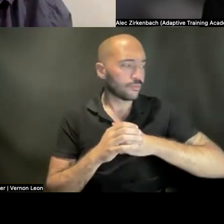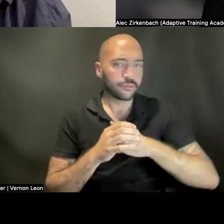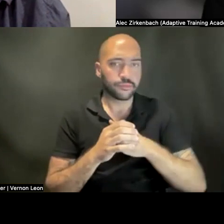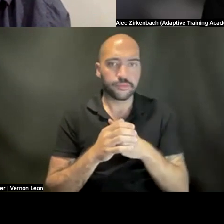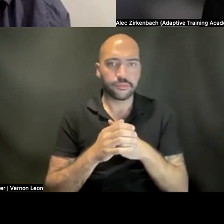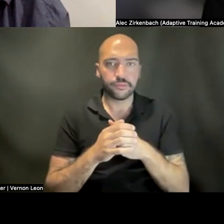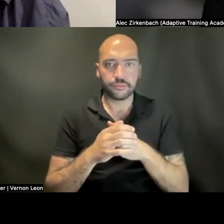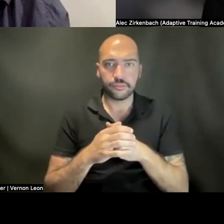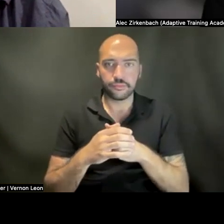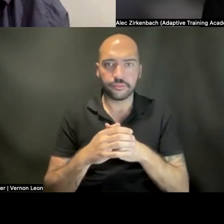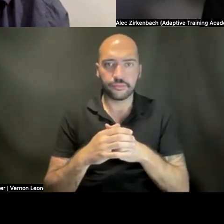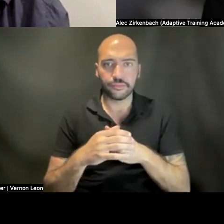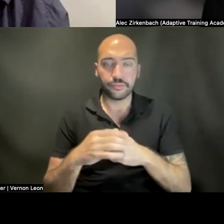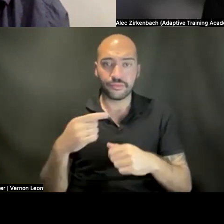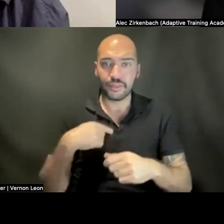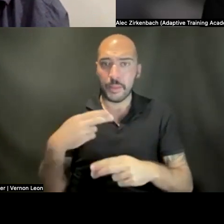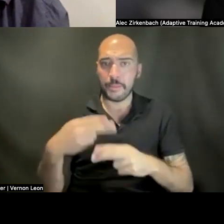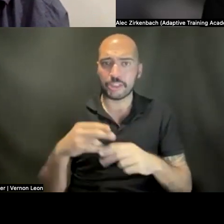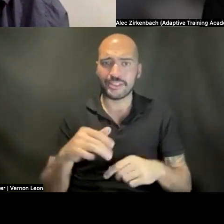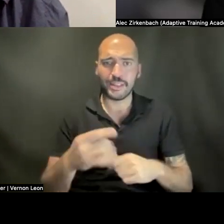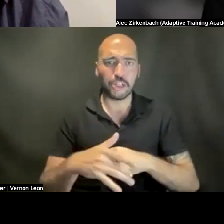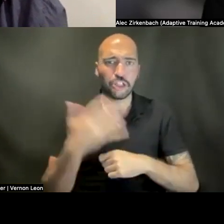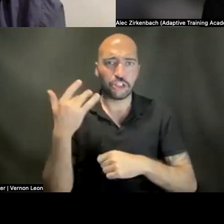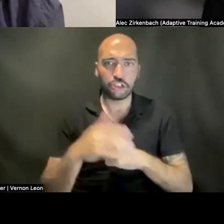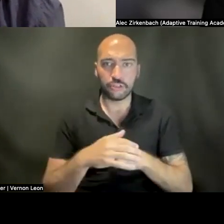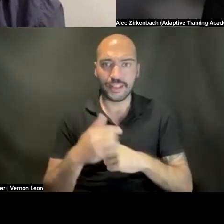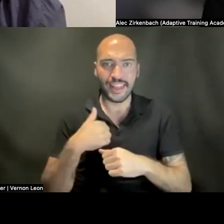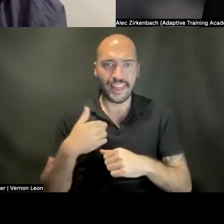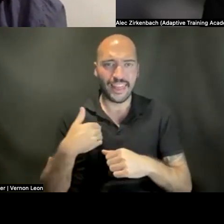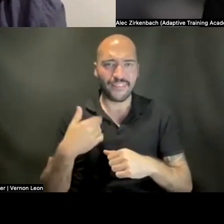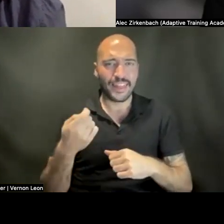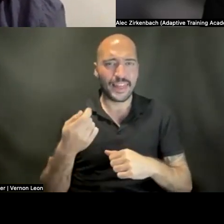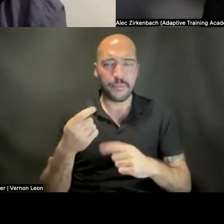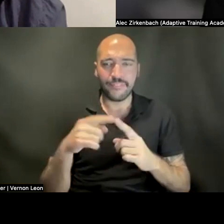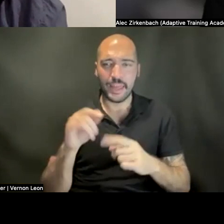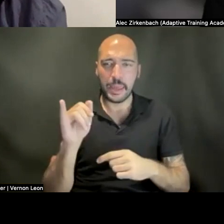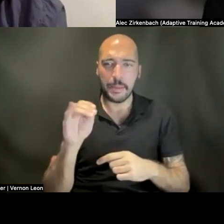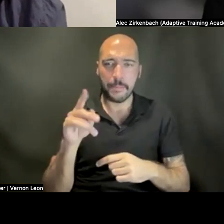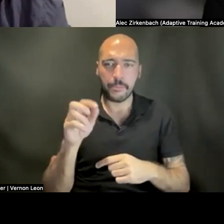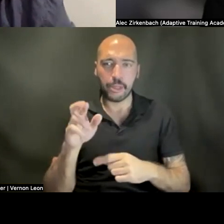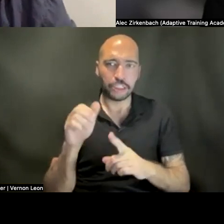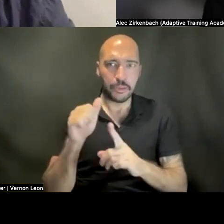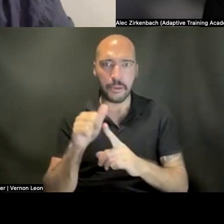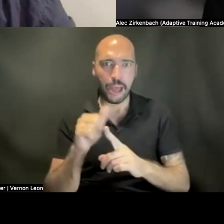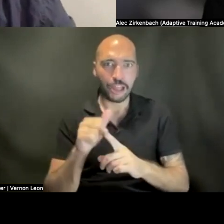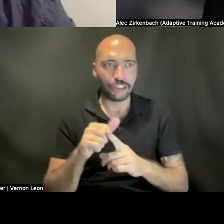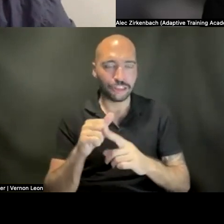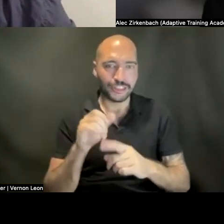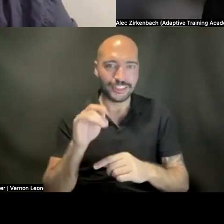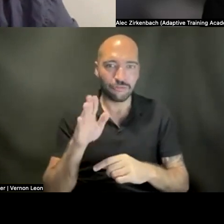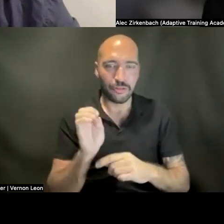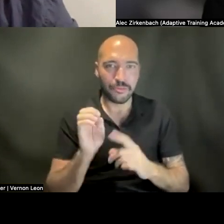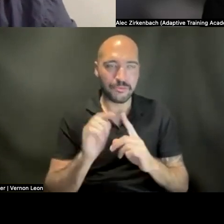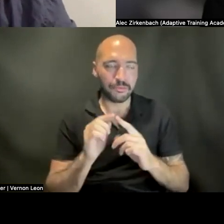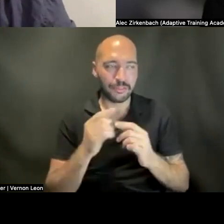I mentioned this a little bit earlier. I have a little bit of an imposter syndrome going on right now, because I don't, at